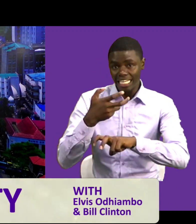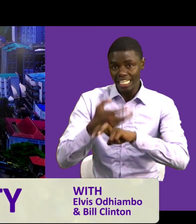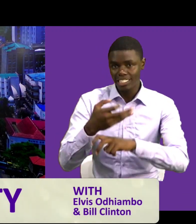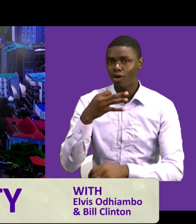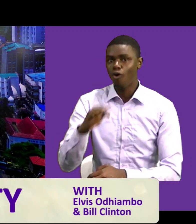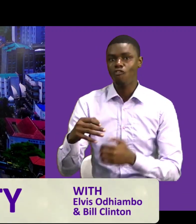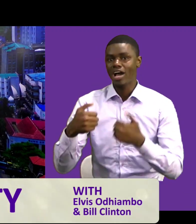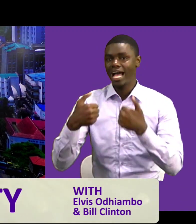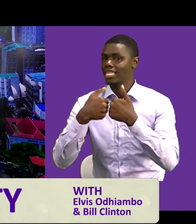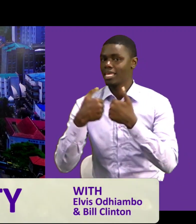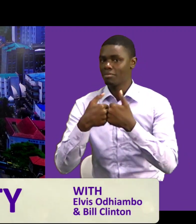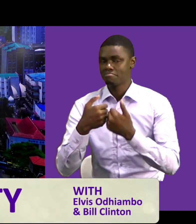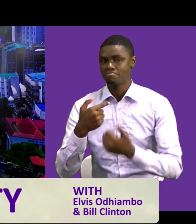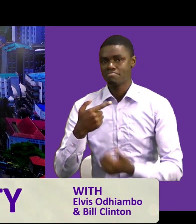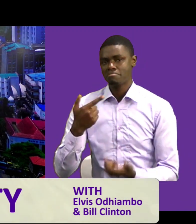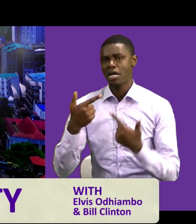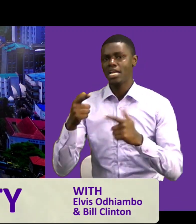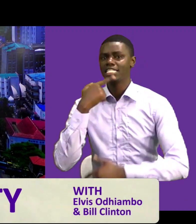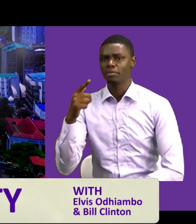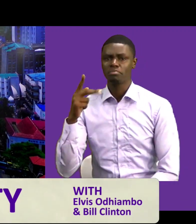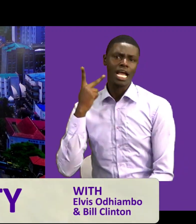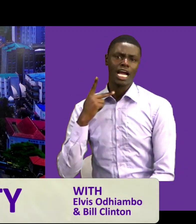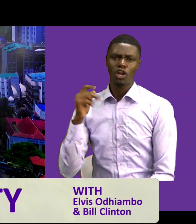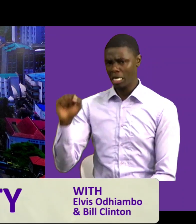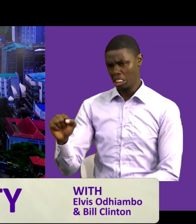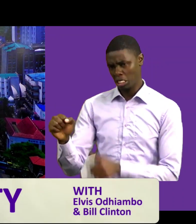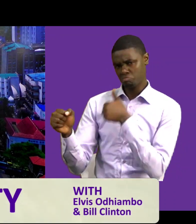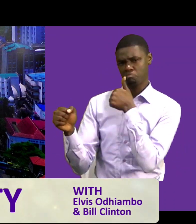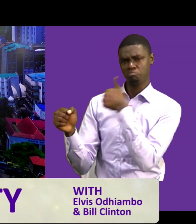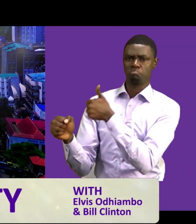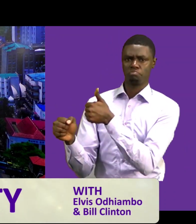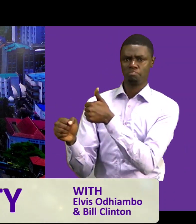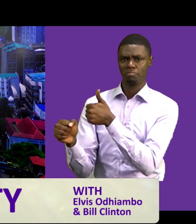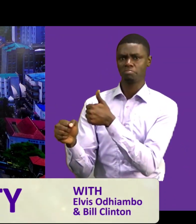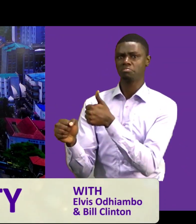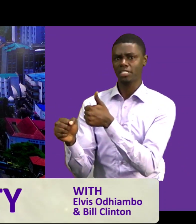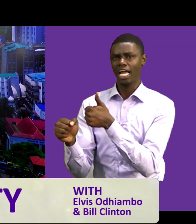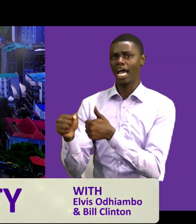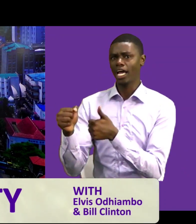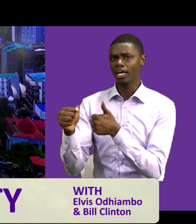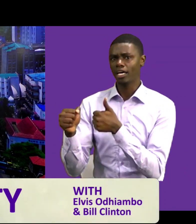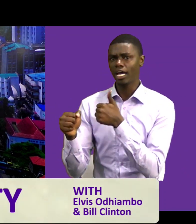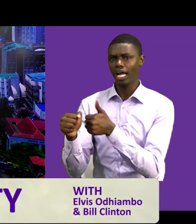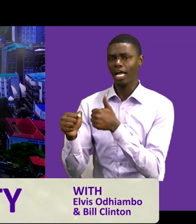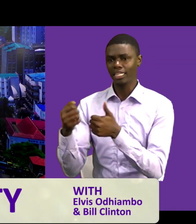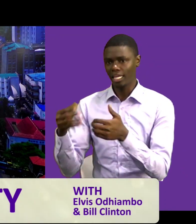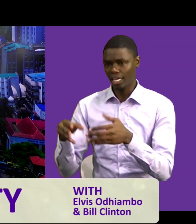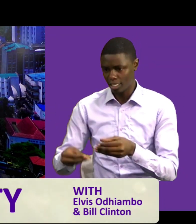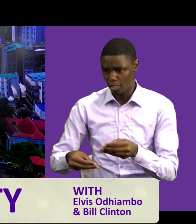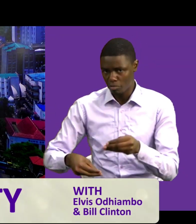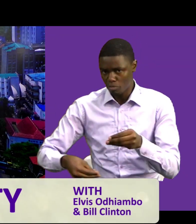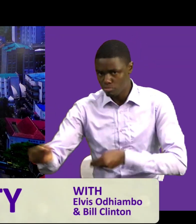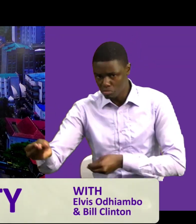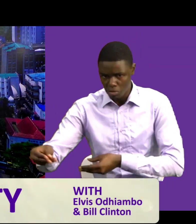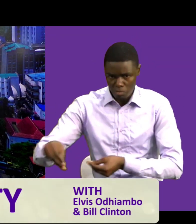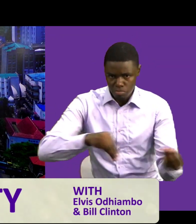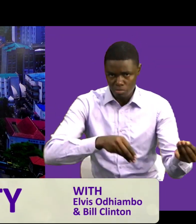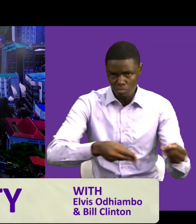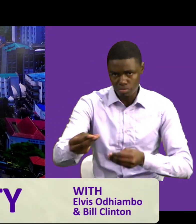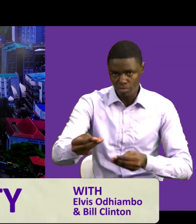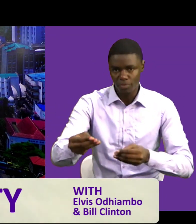game. Let's say Kariobangi Sharks are good at third pass crosses in the